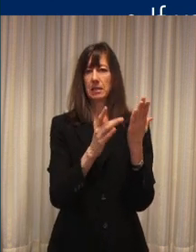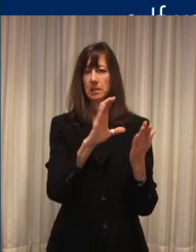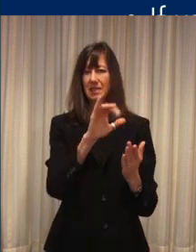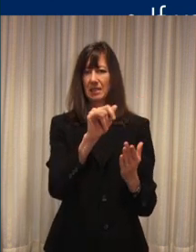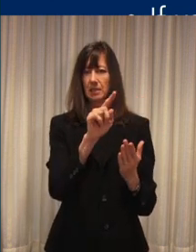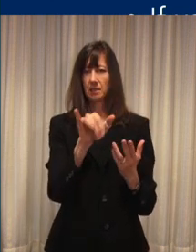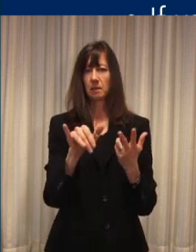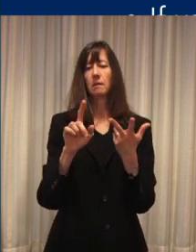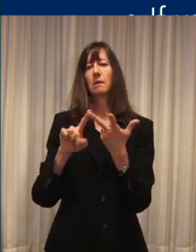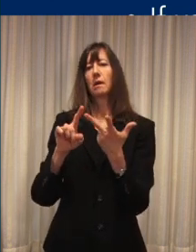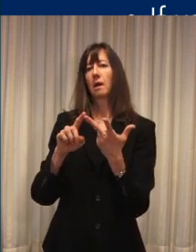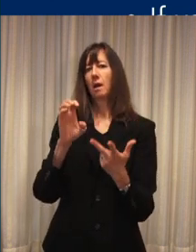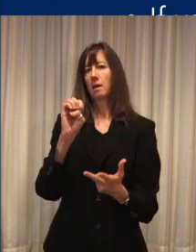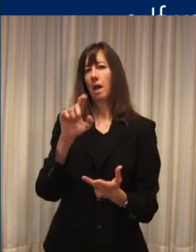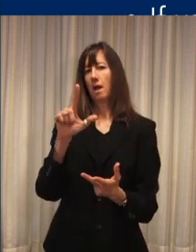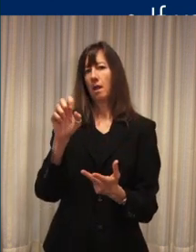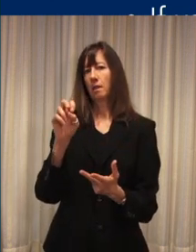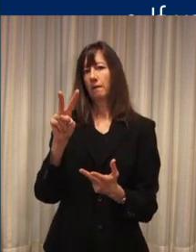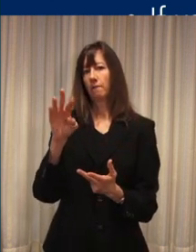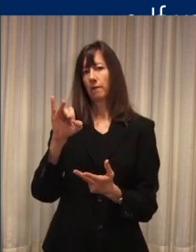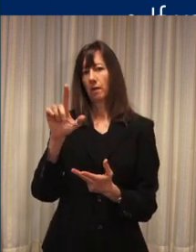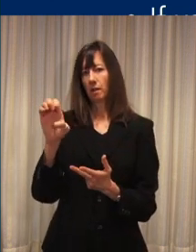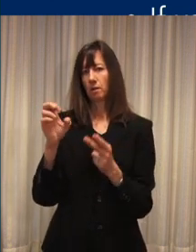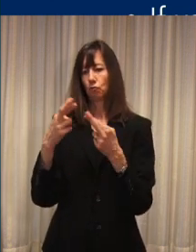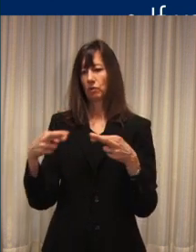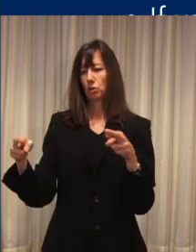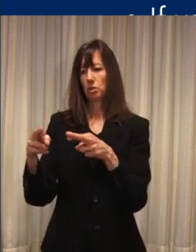Regional Hospital. So three sites in Ulster County.